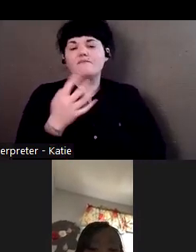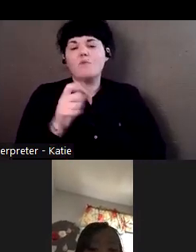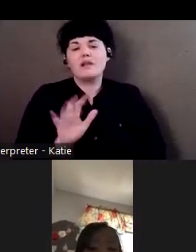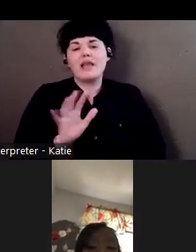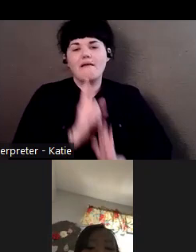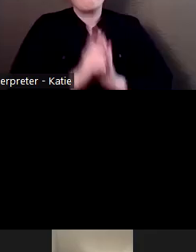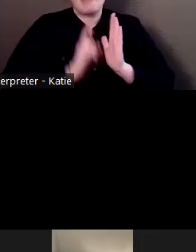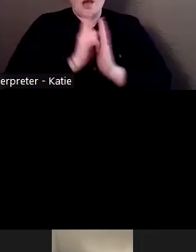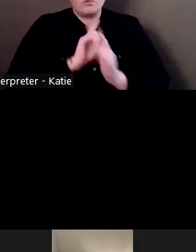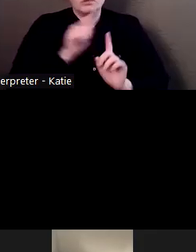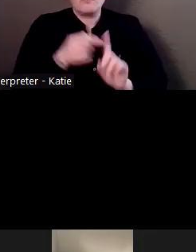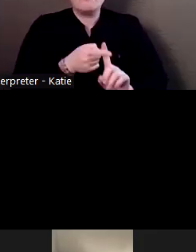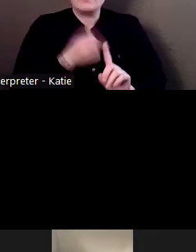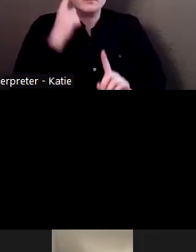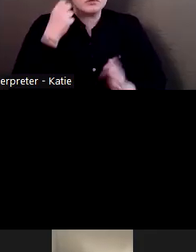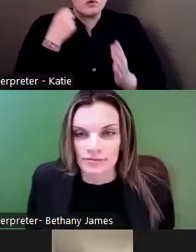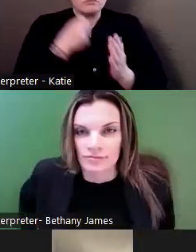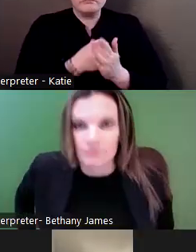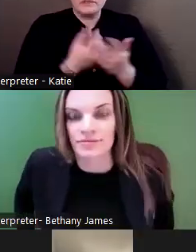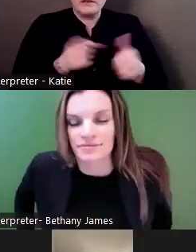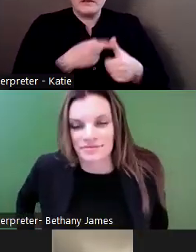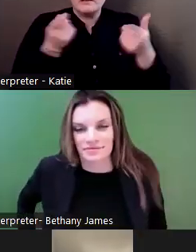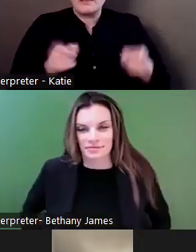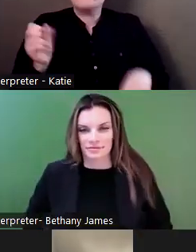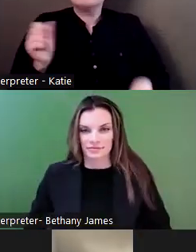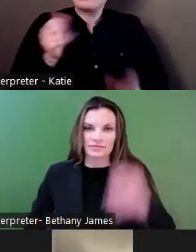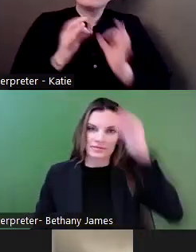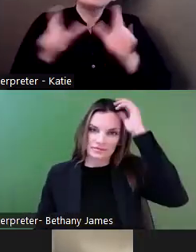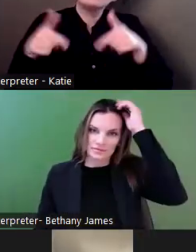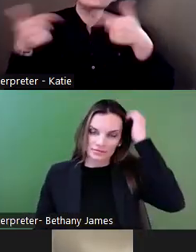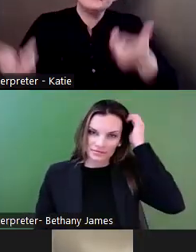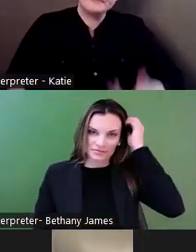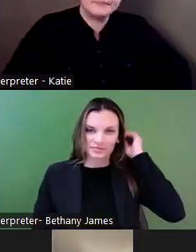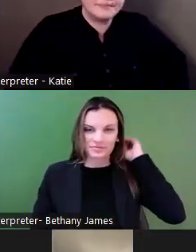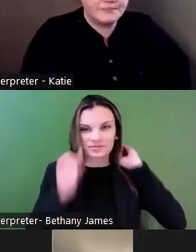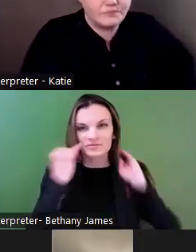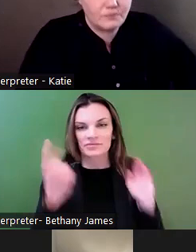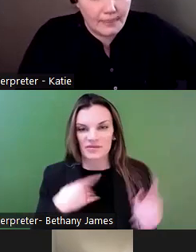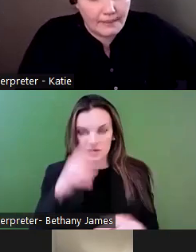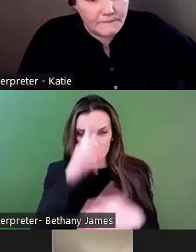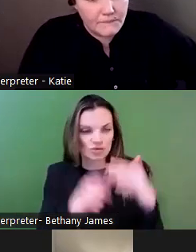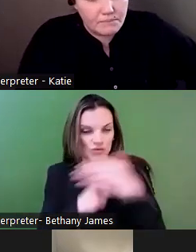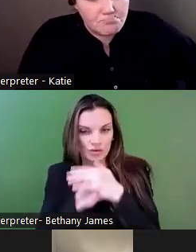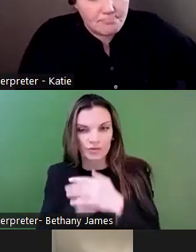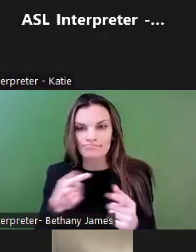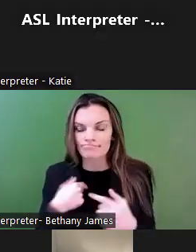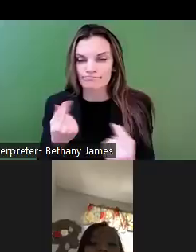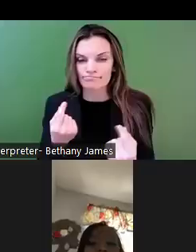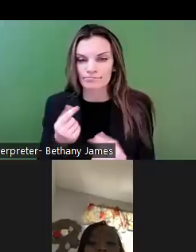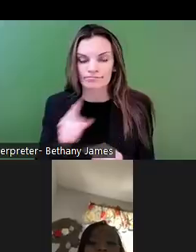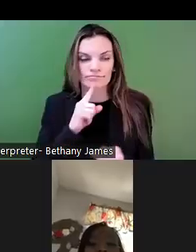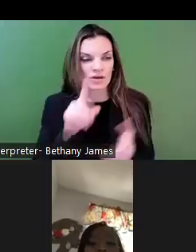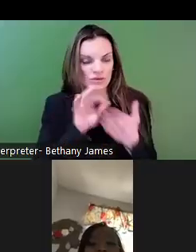presentations. Another thing that occurs, like when someone comes with a stroke, we do like a quick score